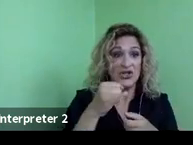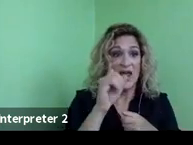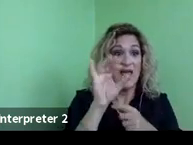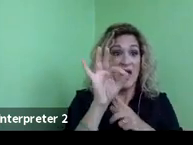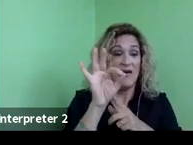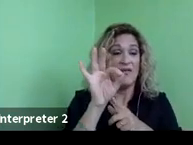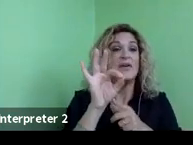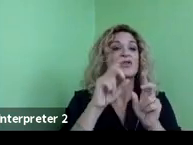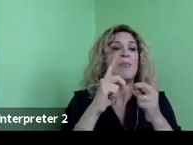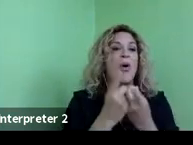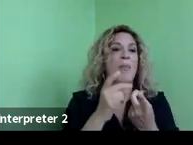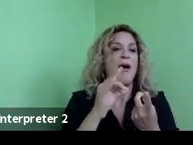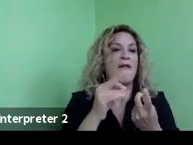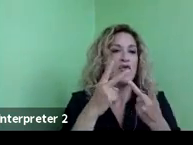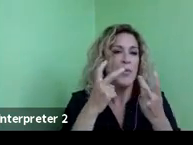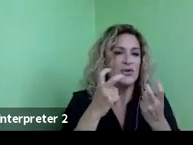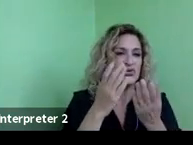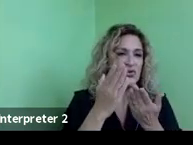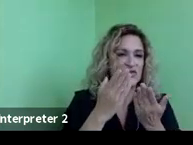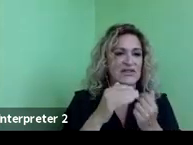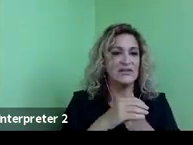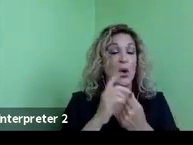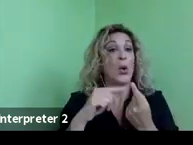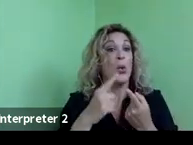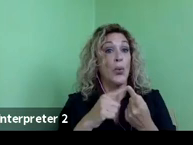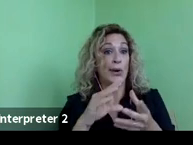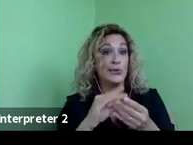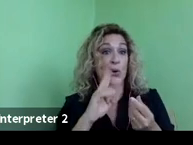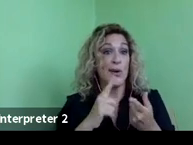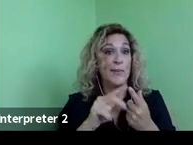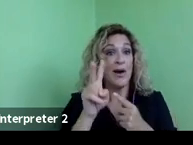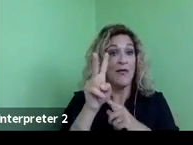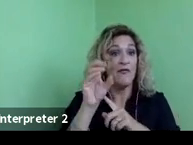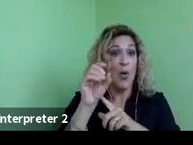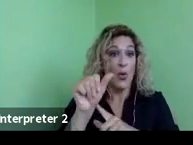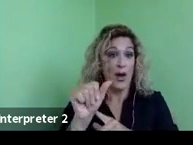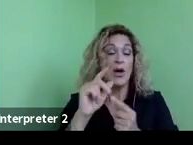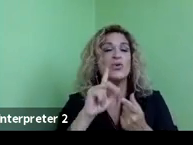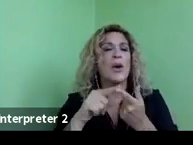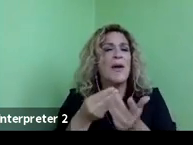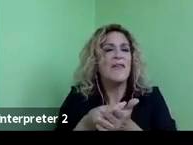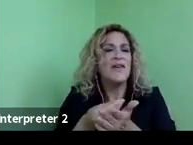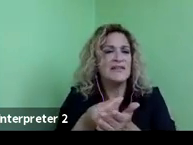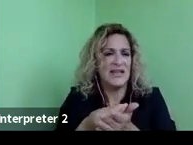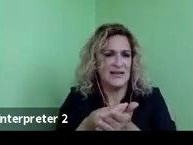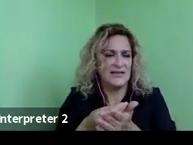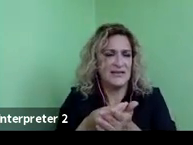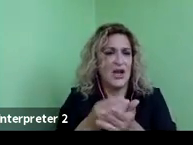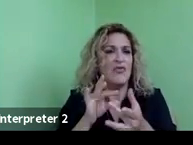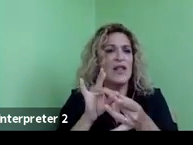Services. When I say VOCA, I'm talking about funding related to the Victims of Crime Act,